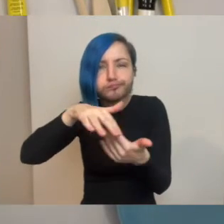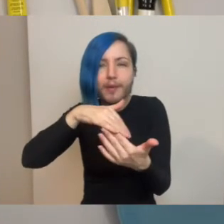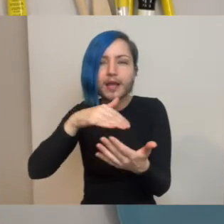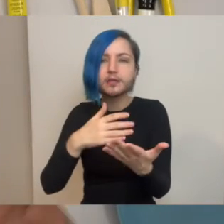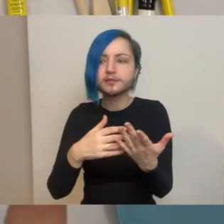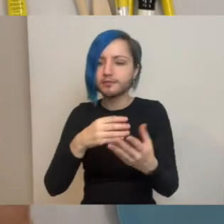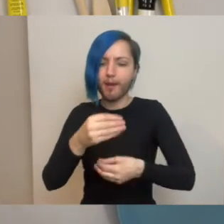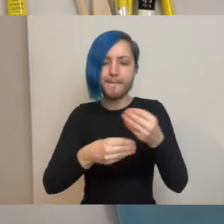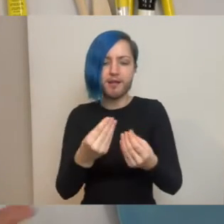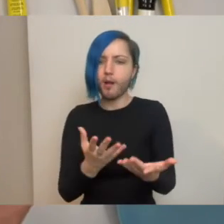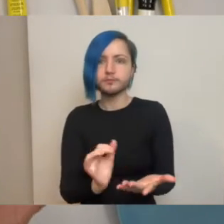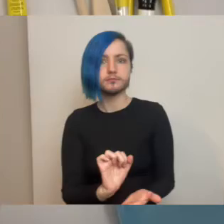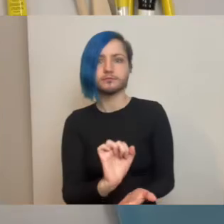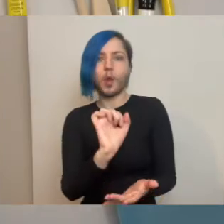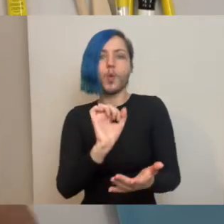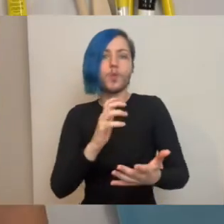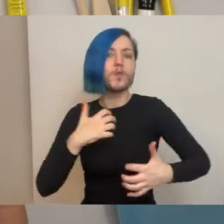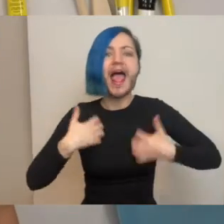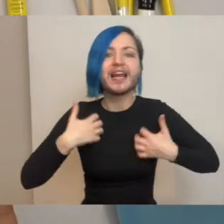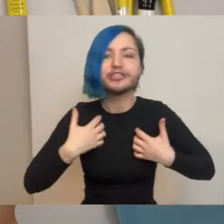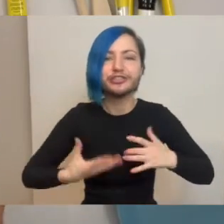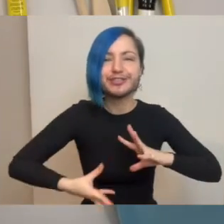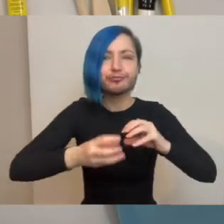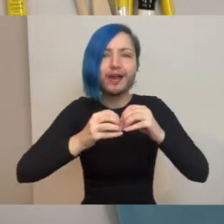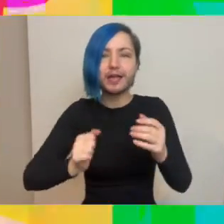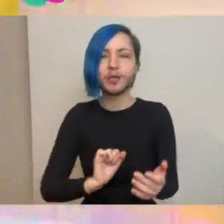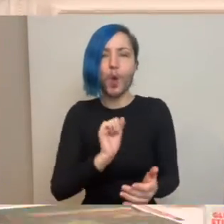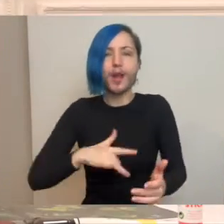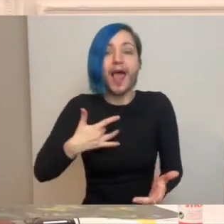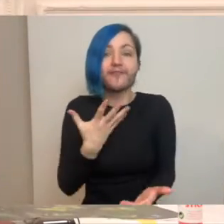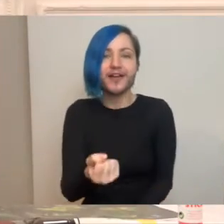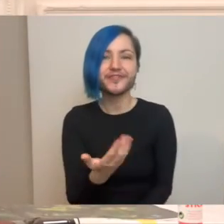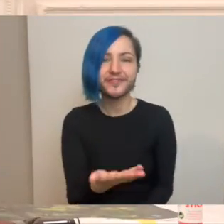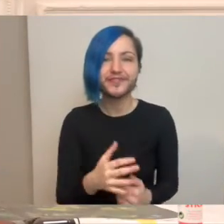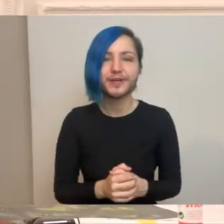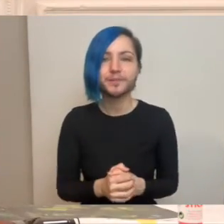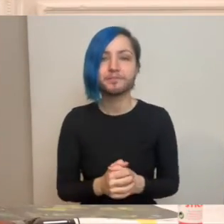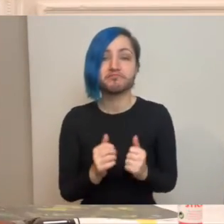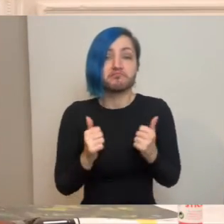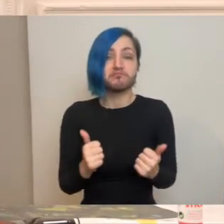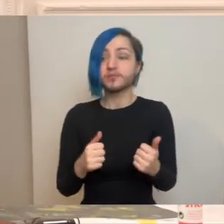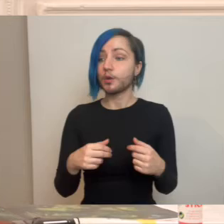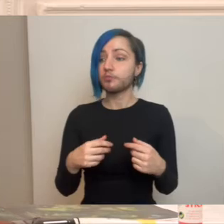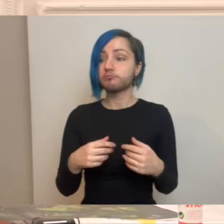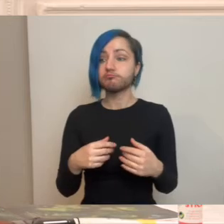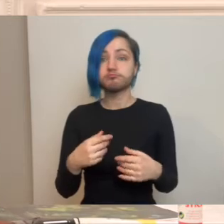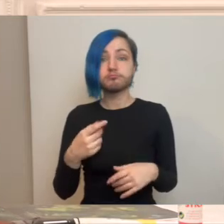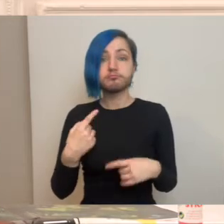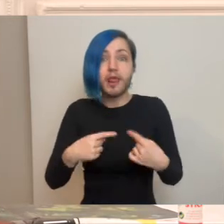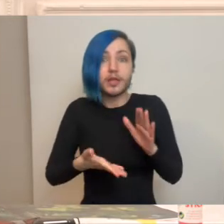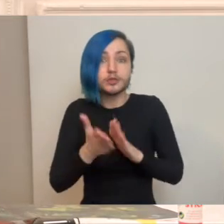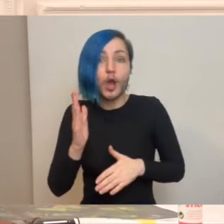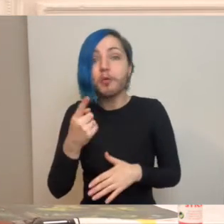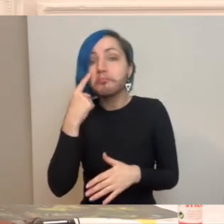it takes on its own energy and its own life forces. So let's just make the best of it and see